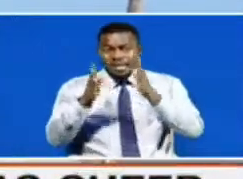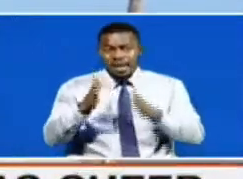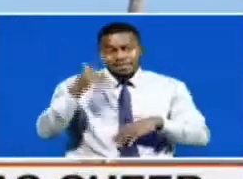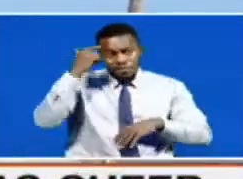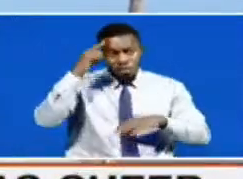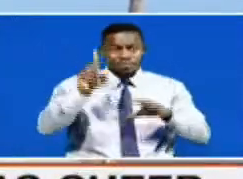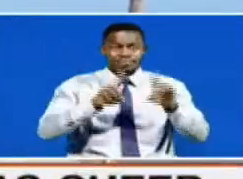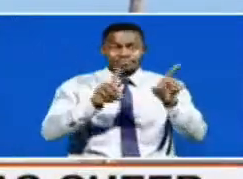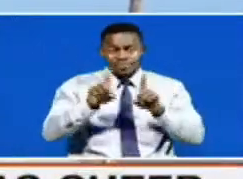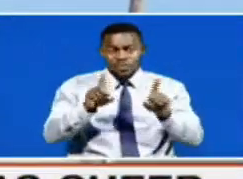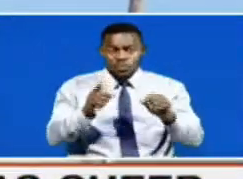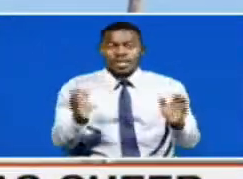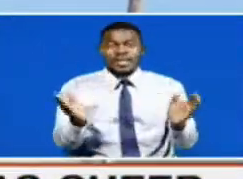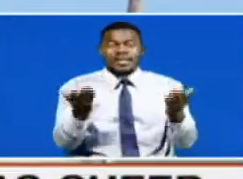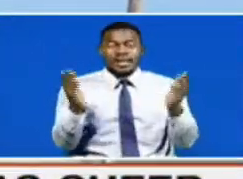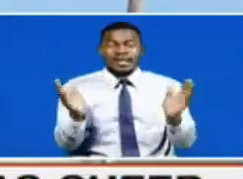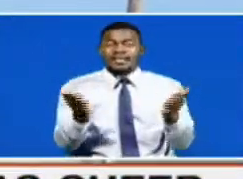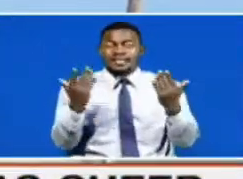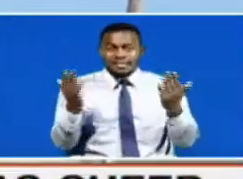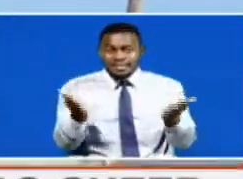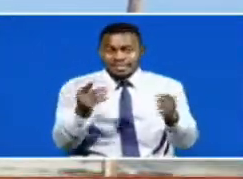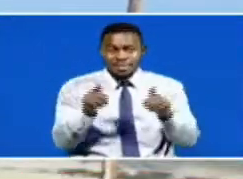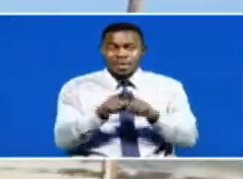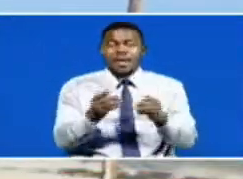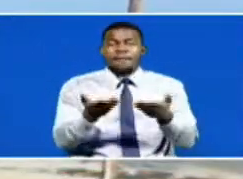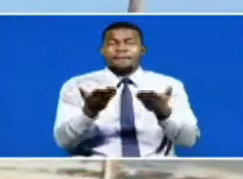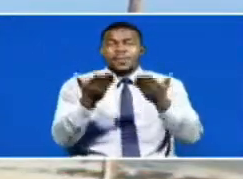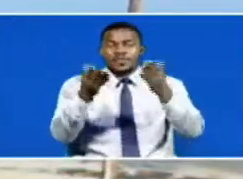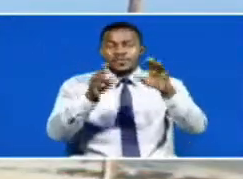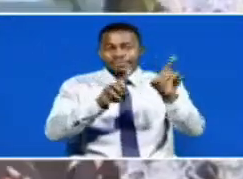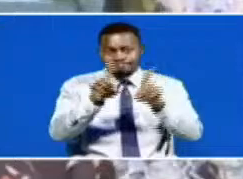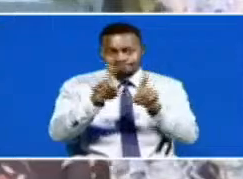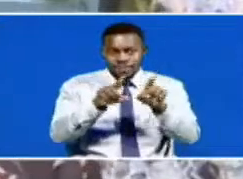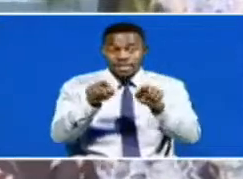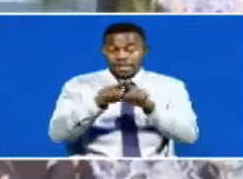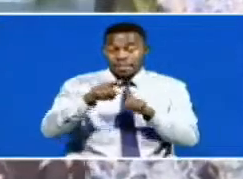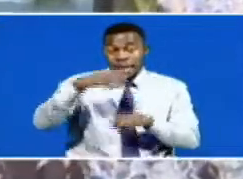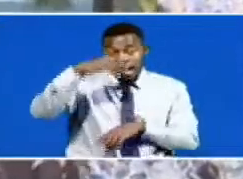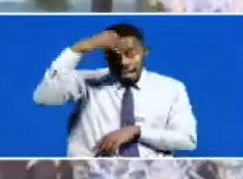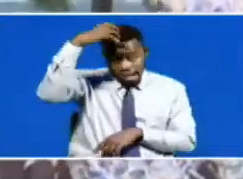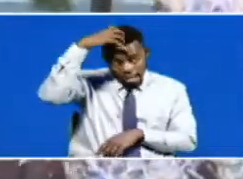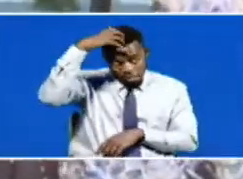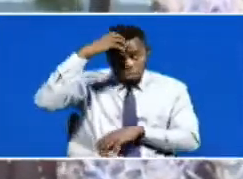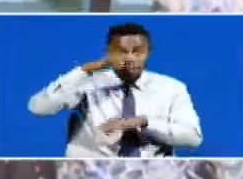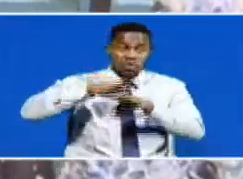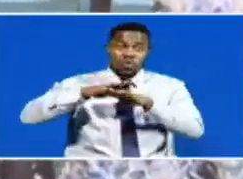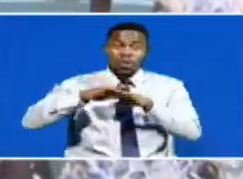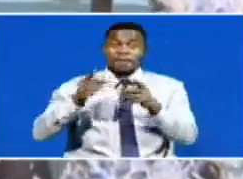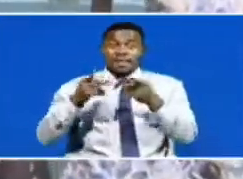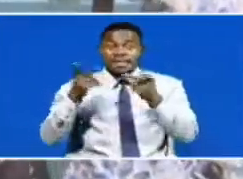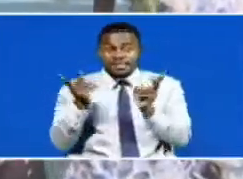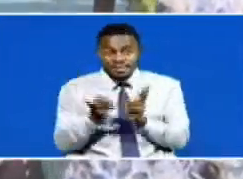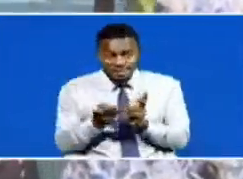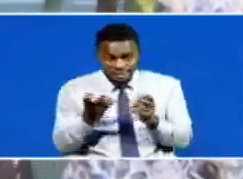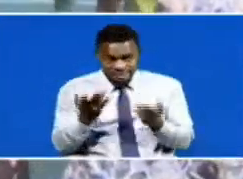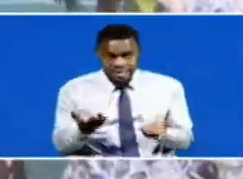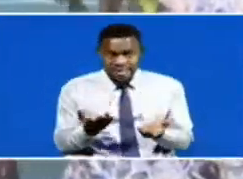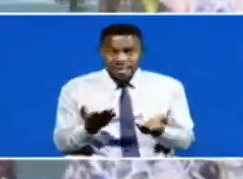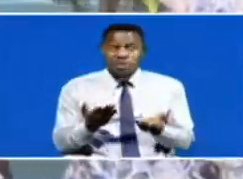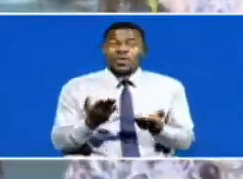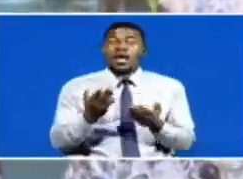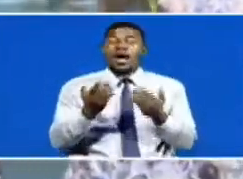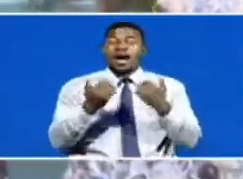Na vile vile, Lamu ni na kisiwa kinachoitwa Manda, ambako tuna airport, na hicho